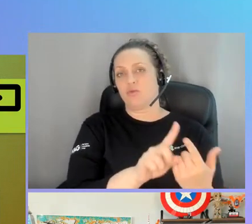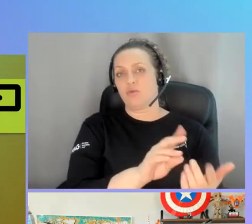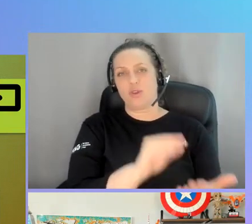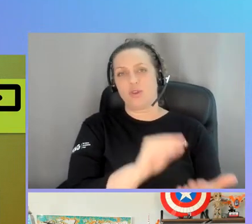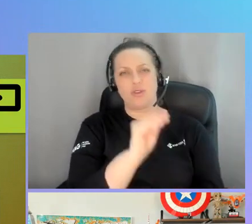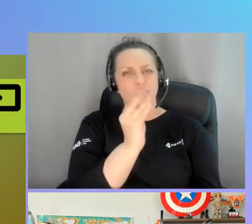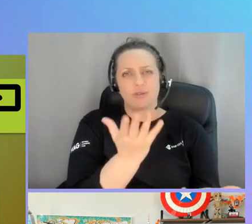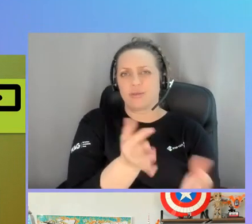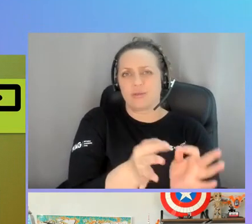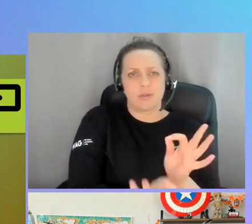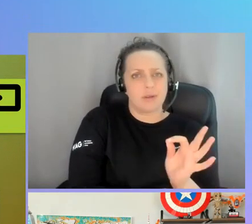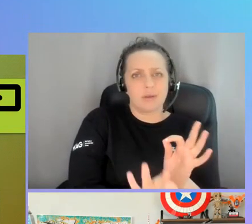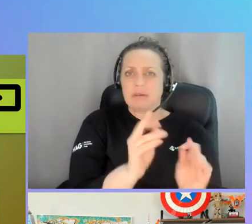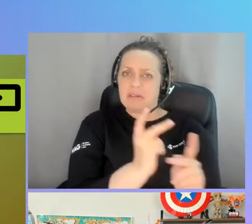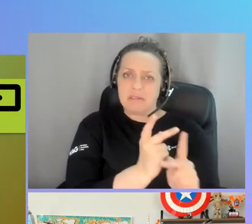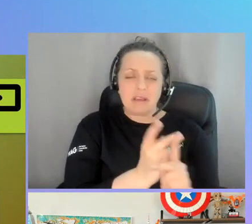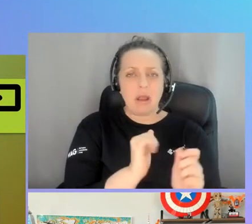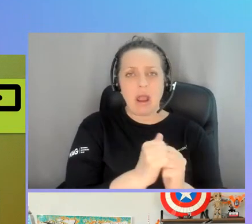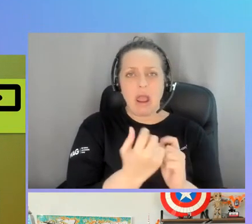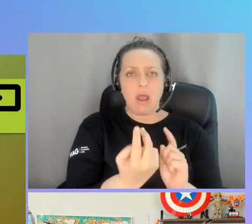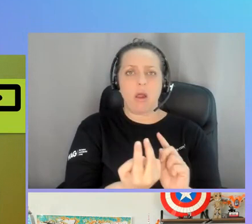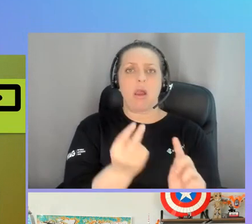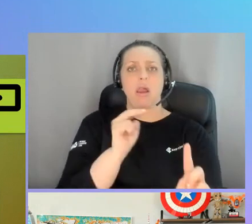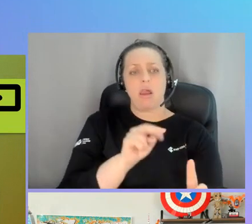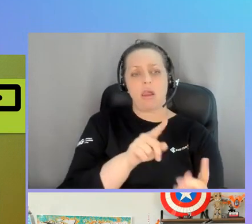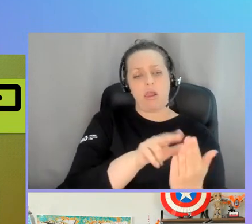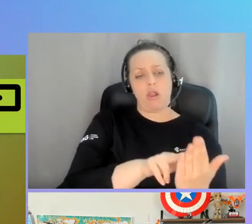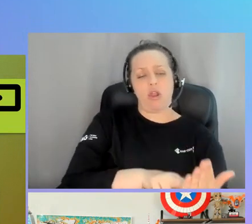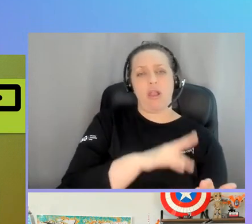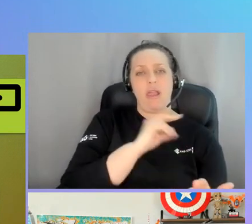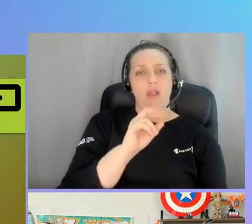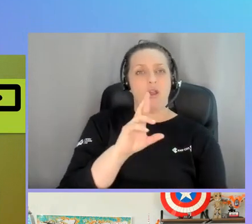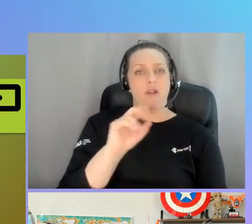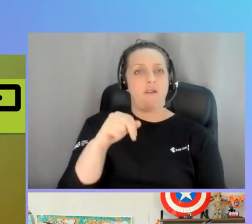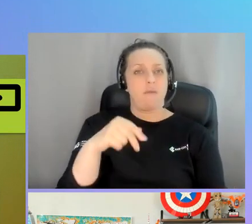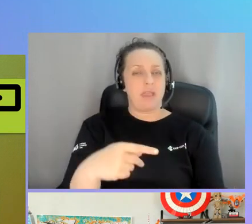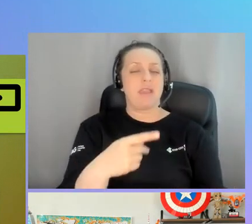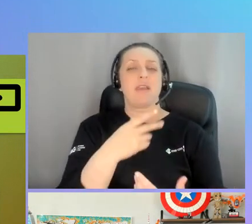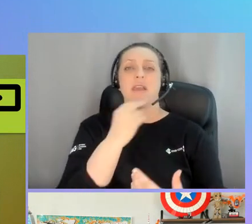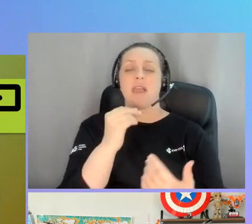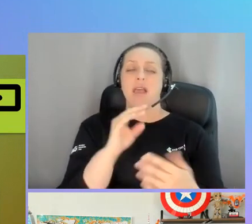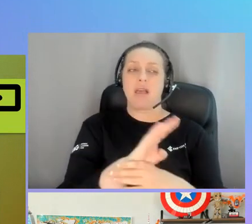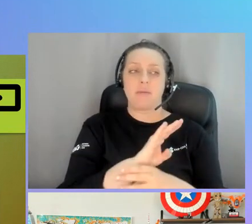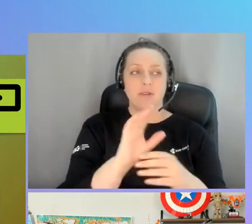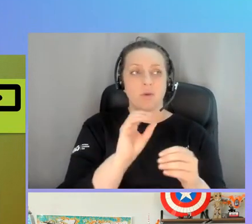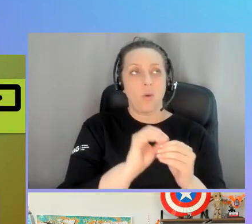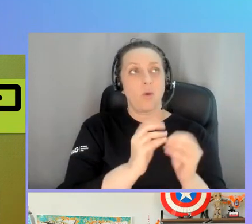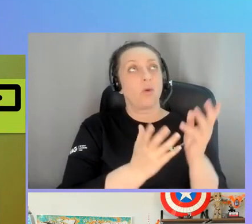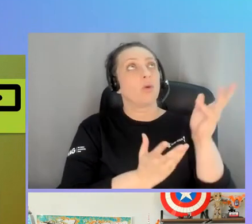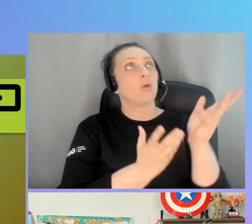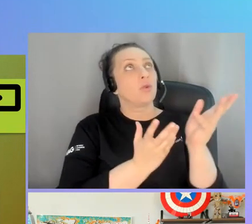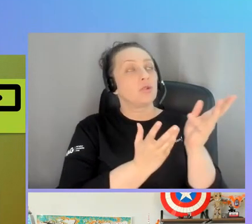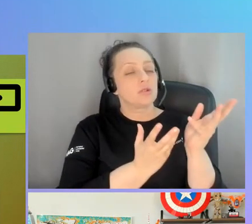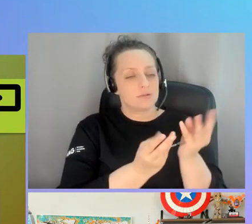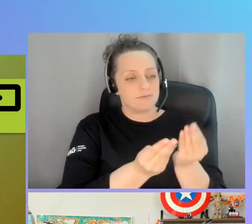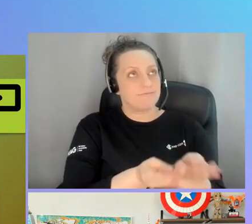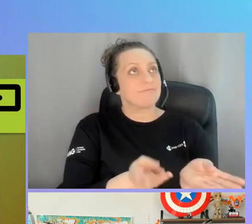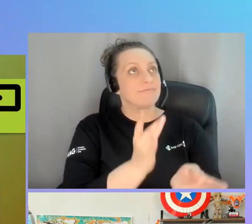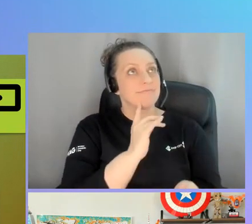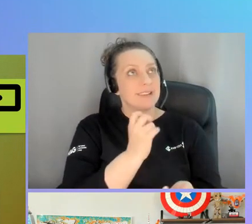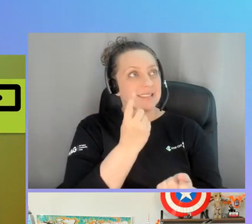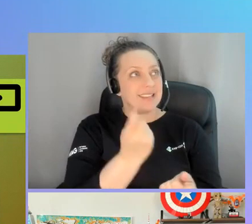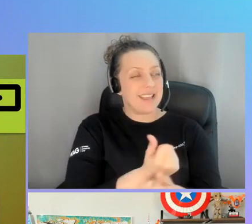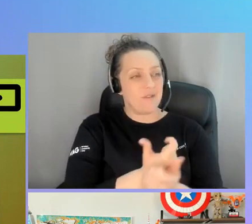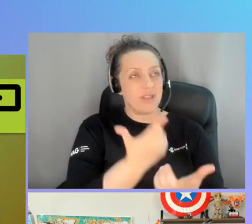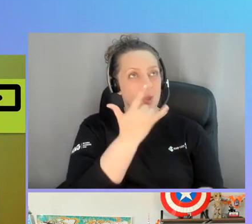learn and figure out how to look at these contracts and RFPs and work with the business owner to make sense of them and make sense of